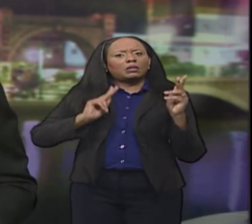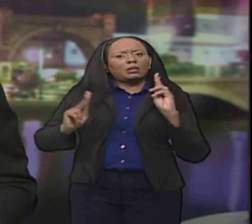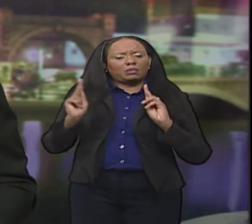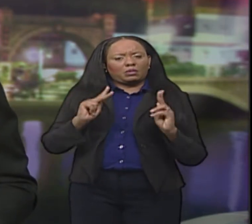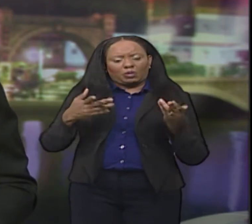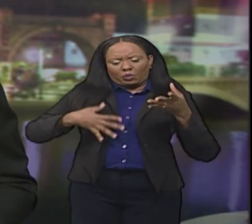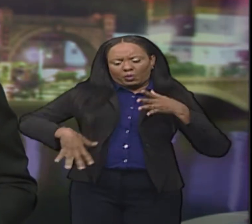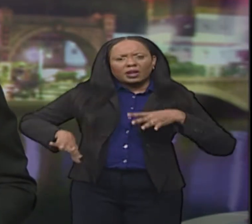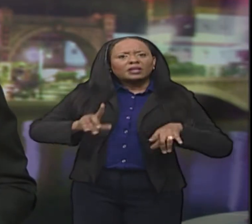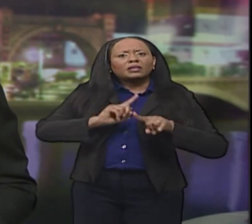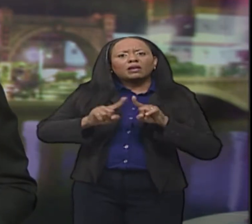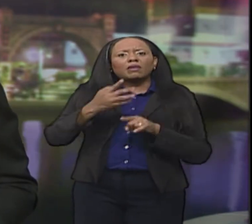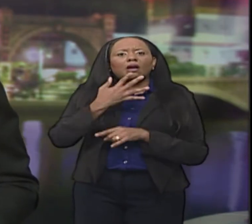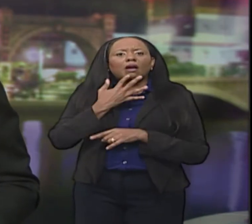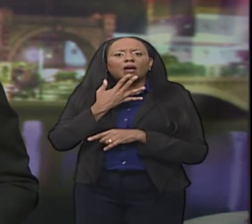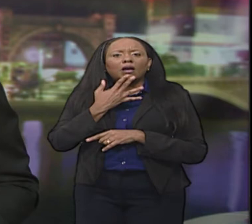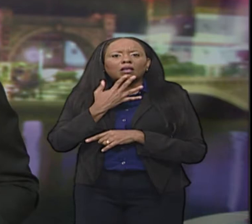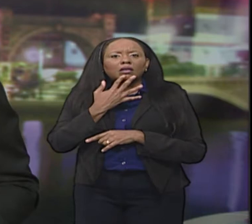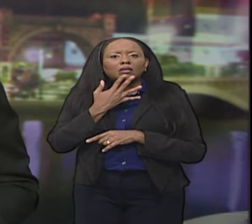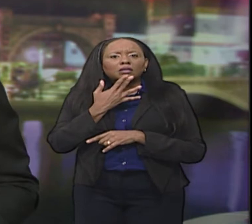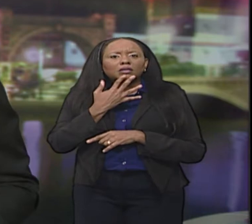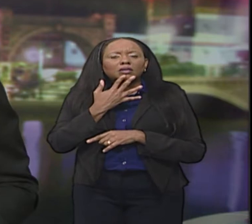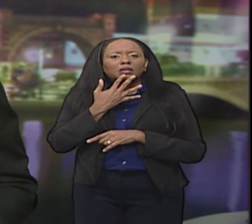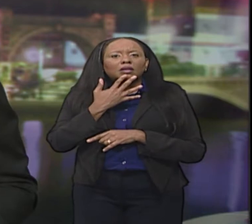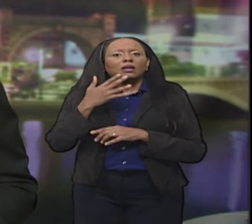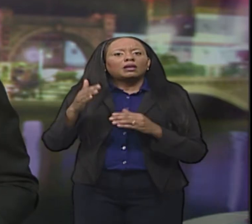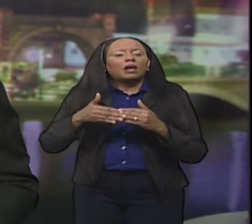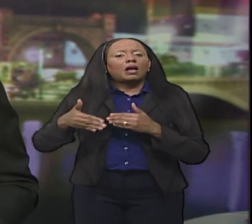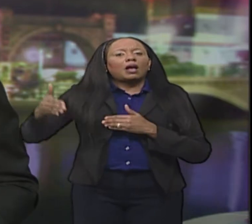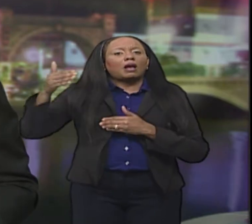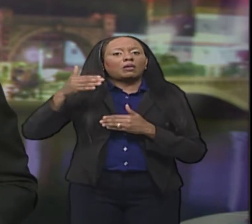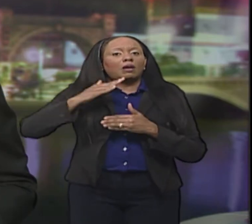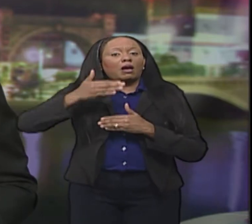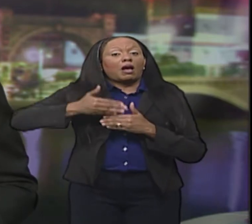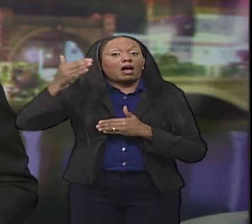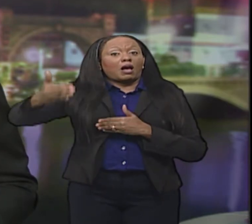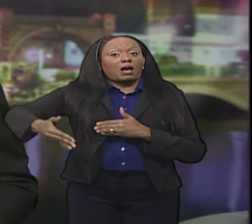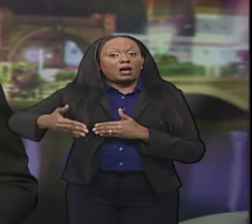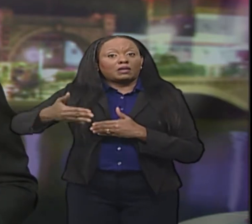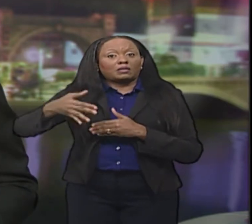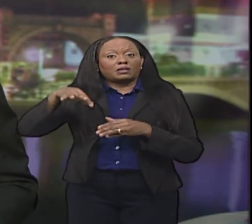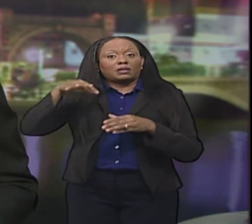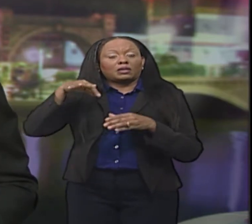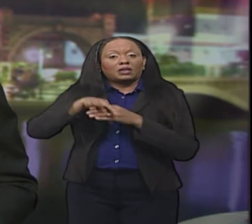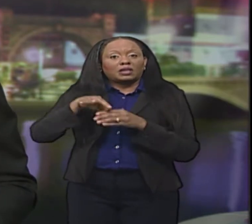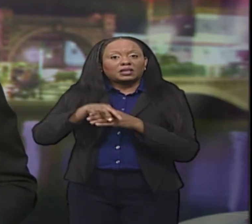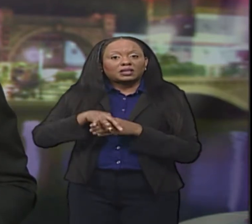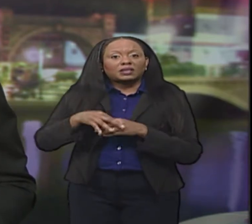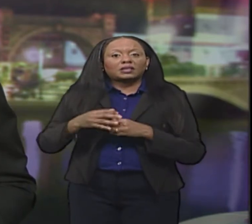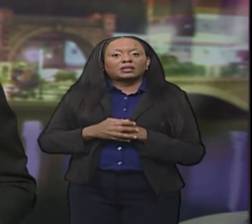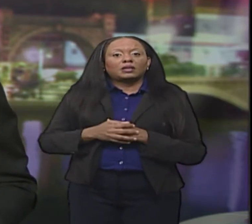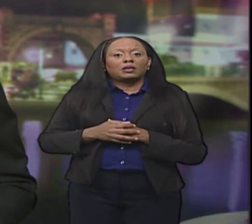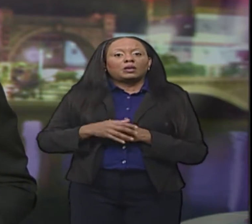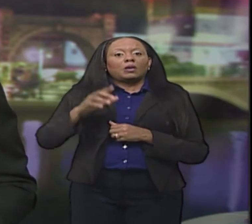party colors could have on Barbados beyond the general election. It comes from Education Minister and Christchurch East